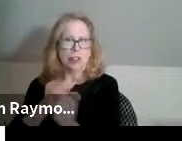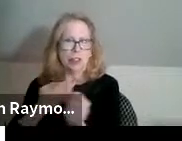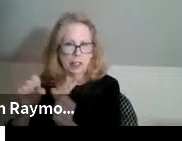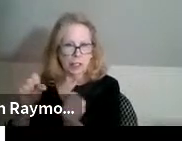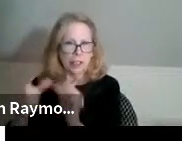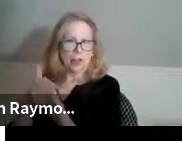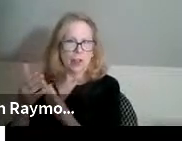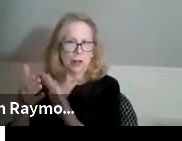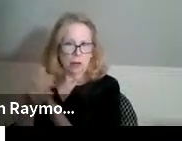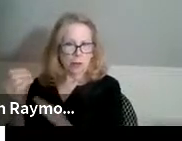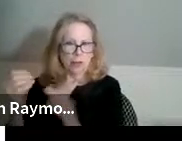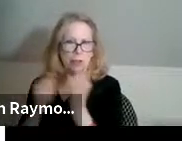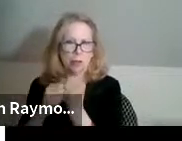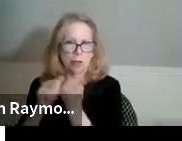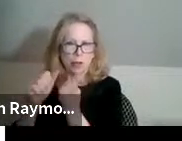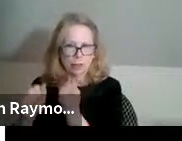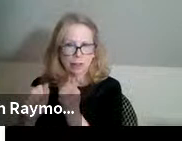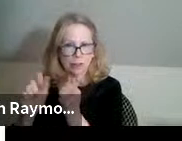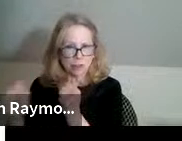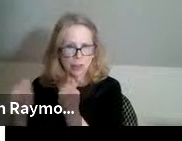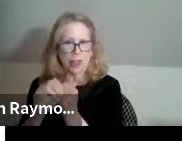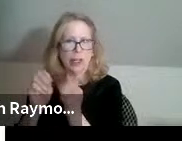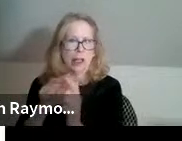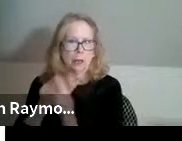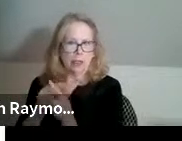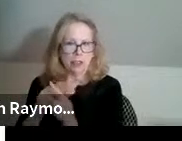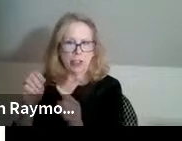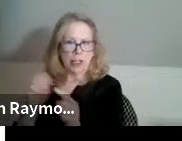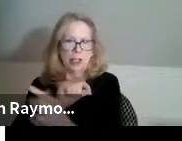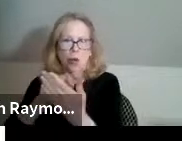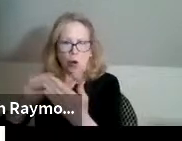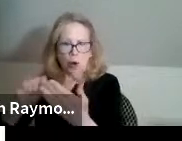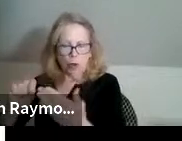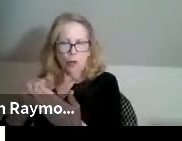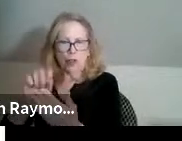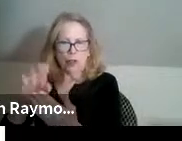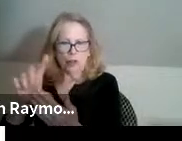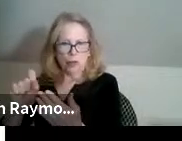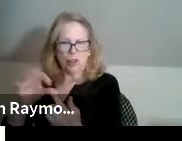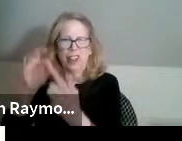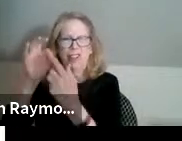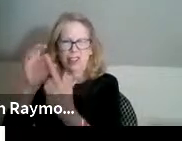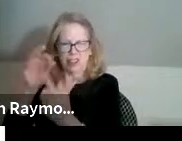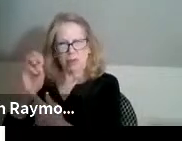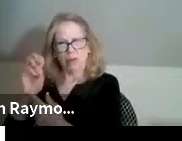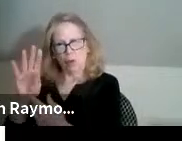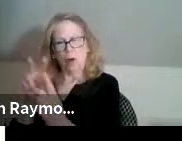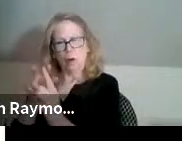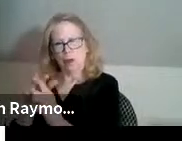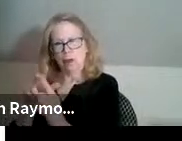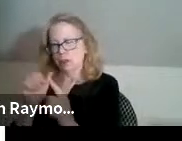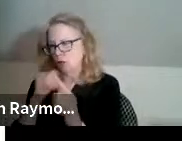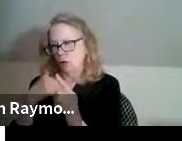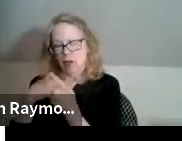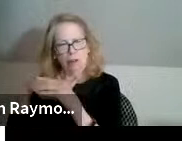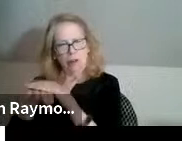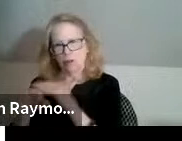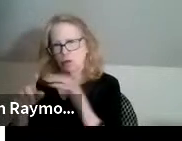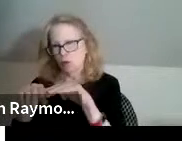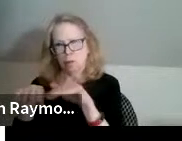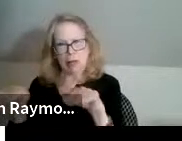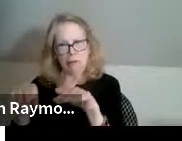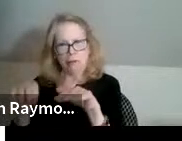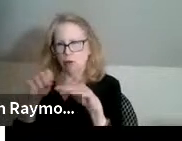assistive technology, applications, and authoring tools. There is an exception for web applications that do not have access to platform